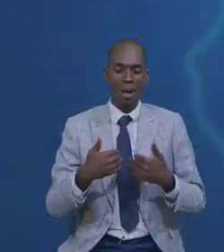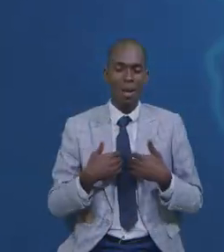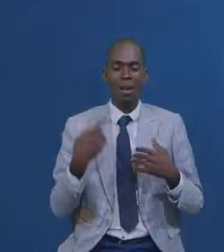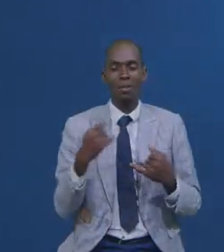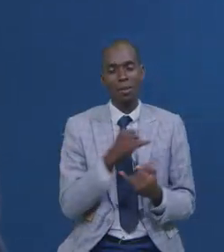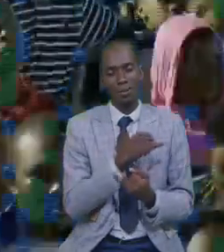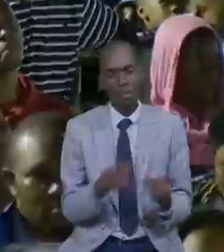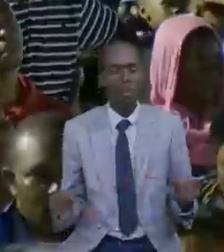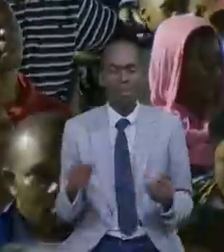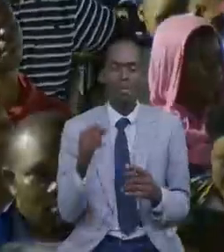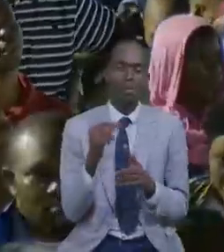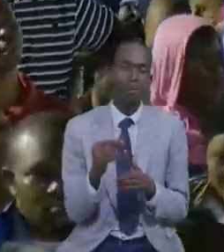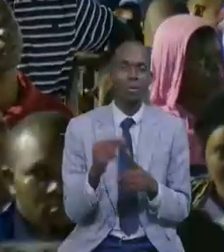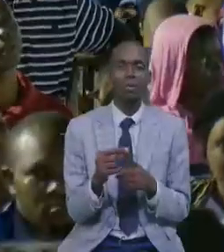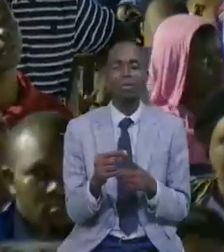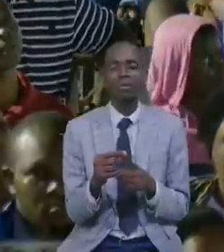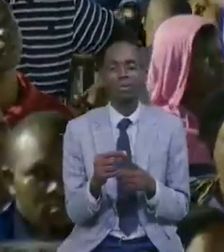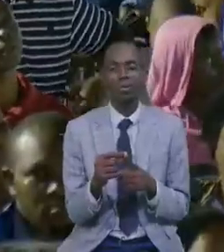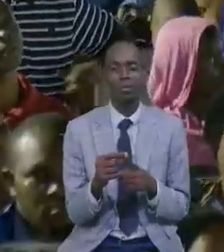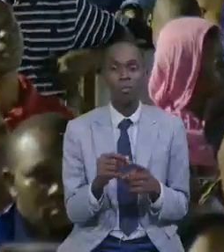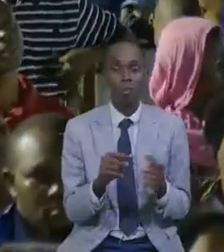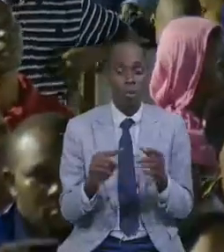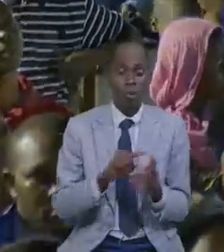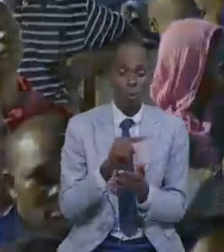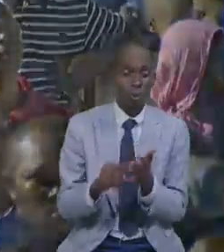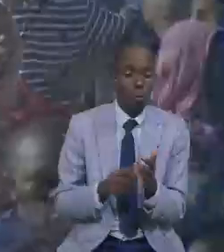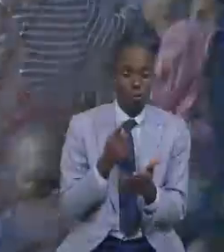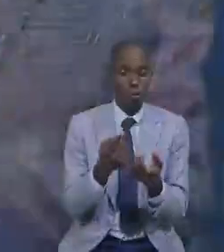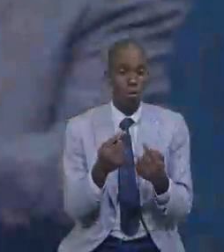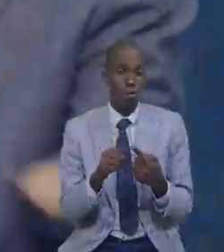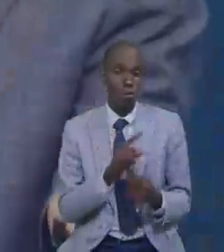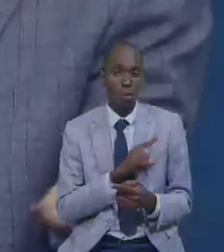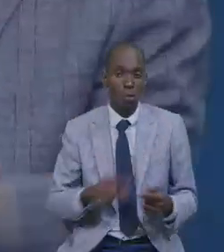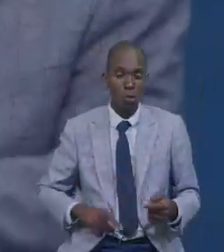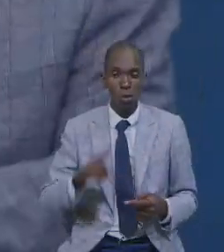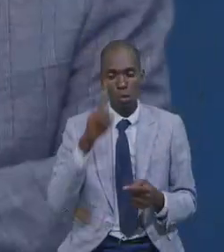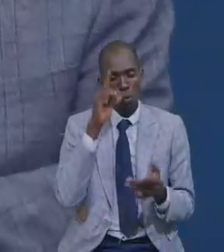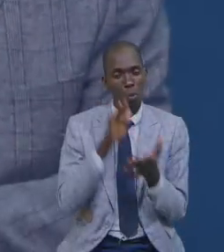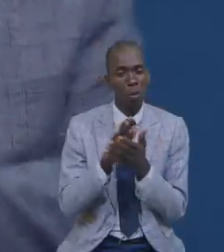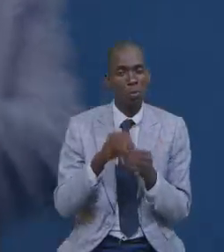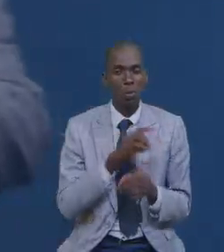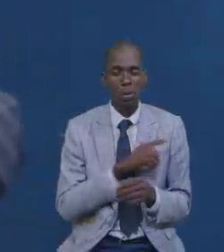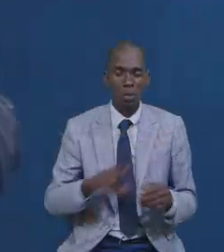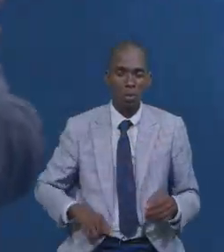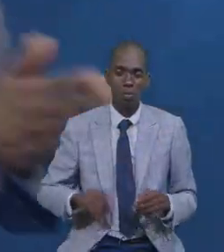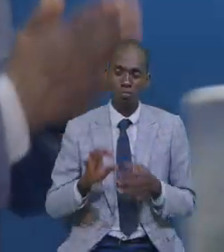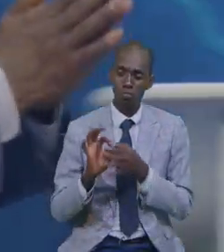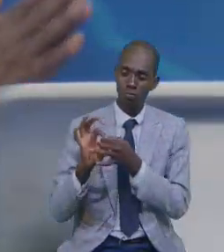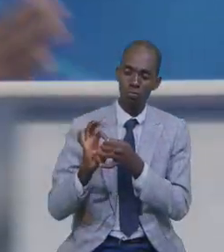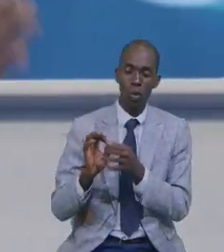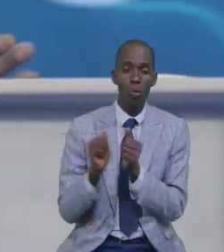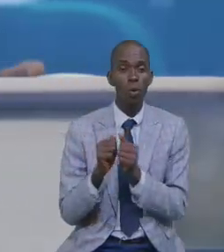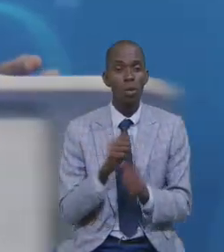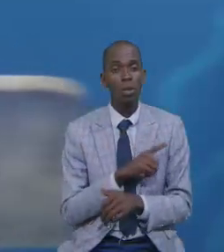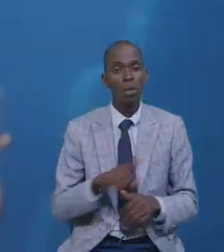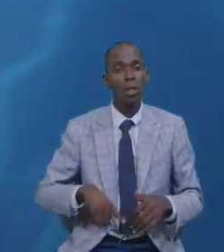say. Once you come to the Lord, you believe in the Lord, you are acquainted with the Lord, now thou